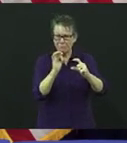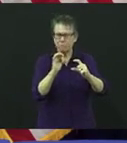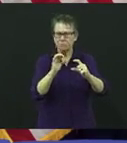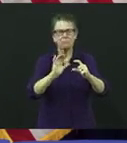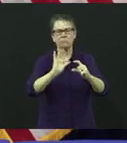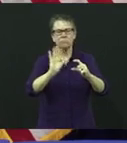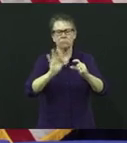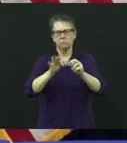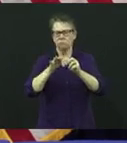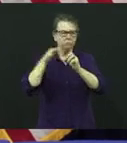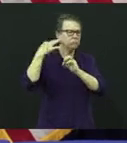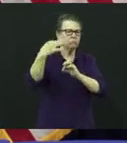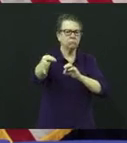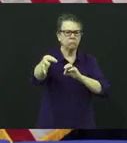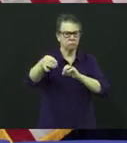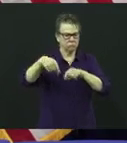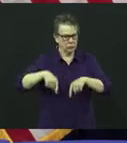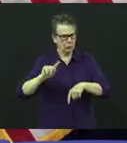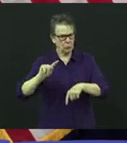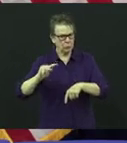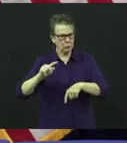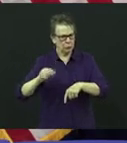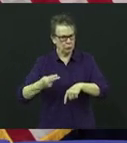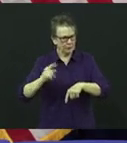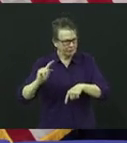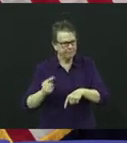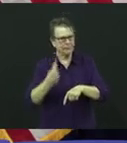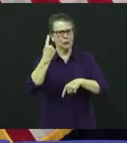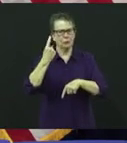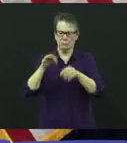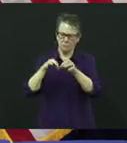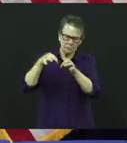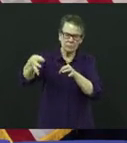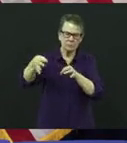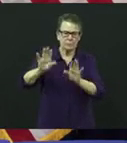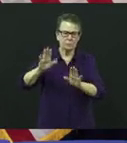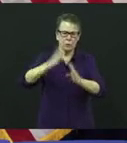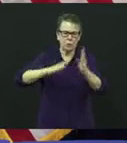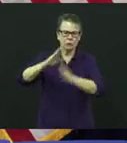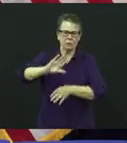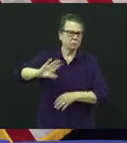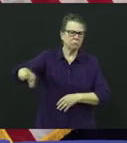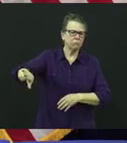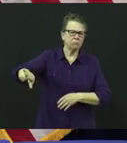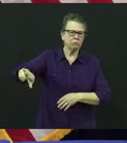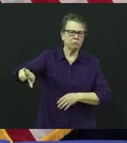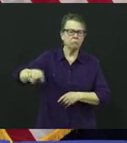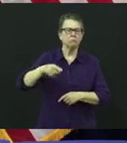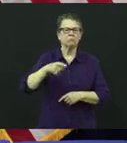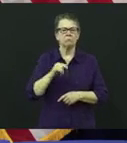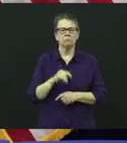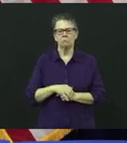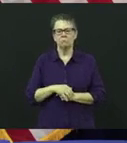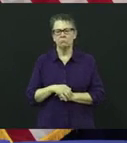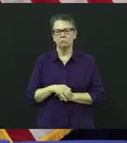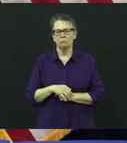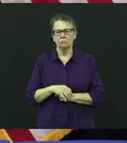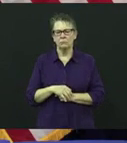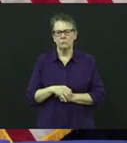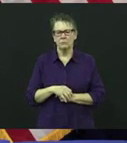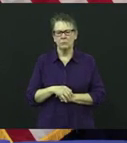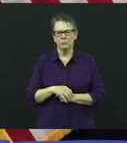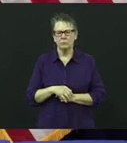dealing with, I think we'd all agree makes sense. It's not part of government, so I want to make sure everyone knows